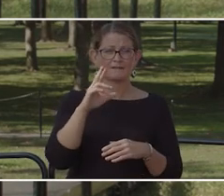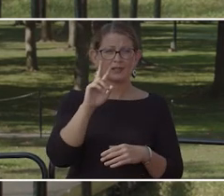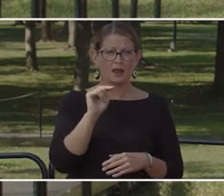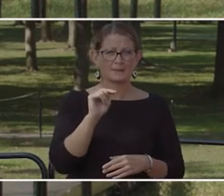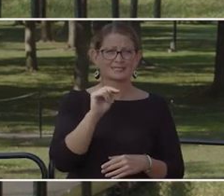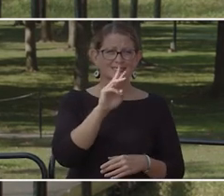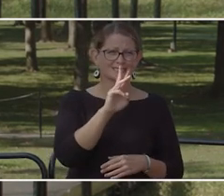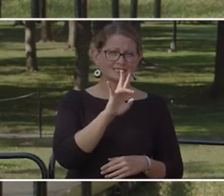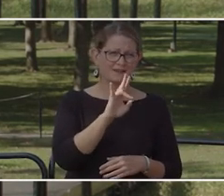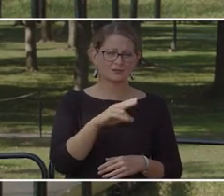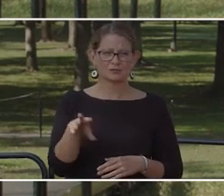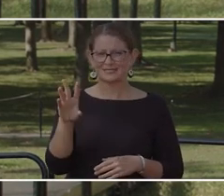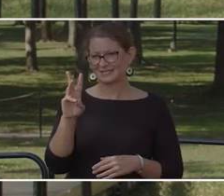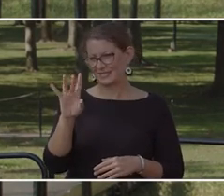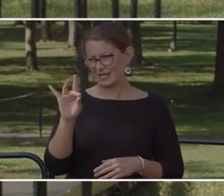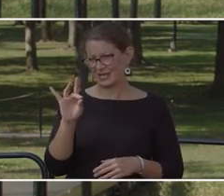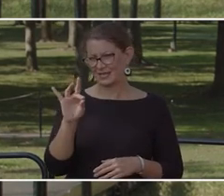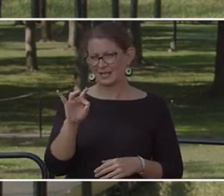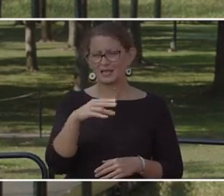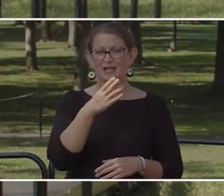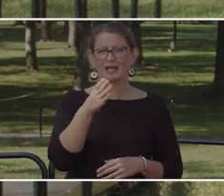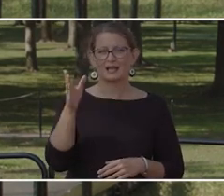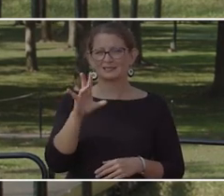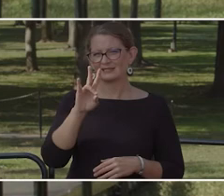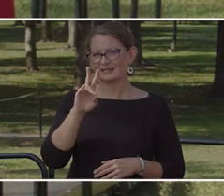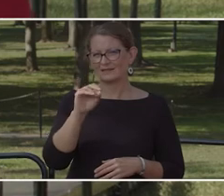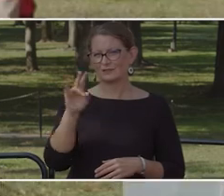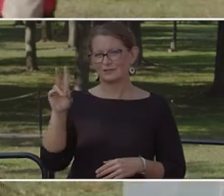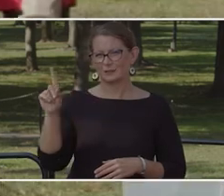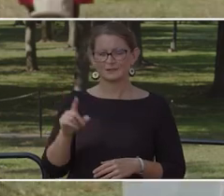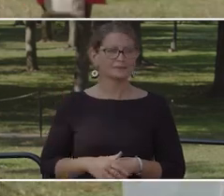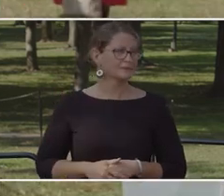Vietnam, 67 to 68 and 70 to 71.